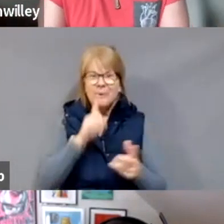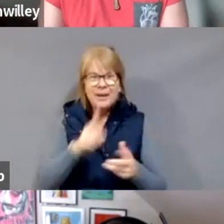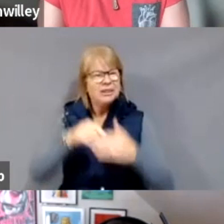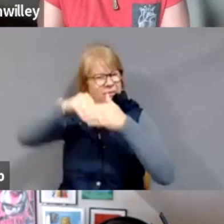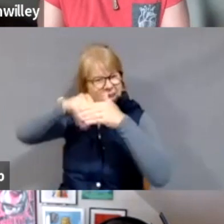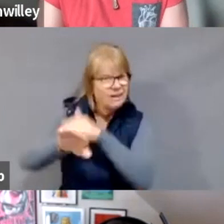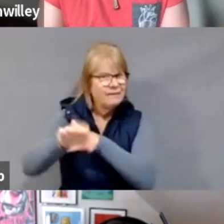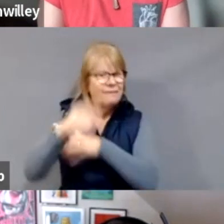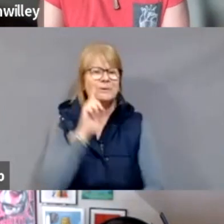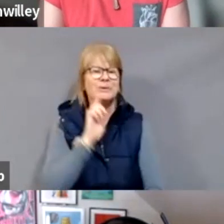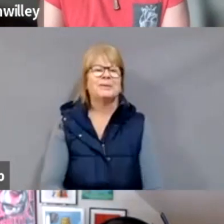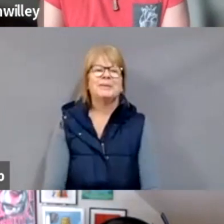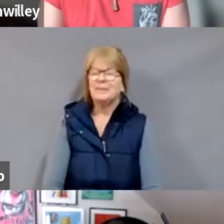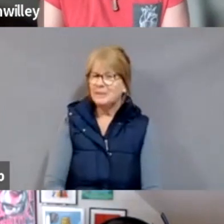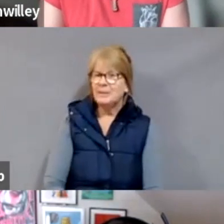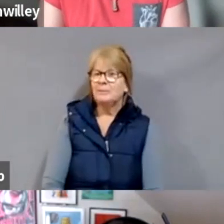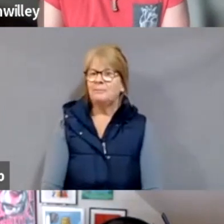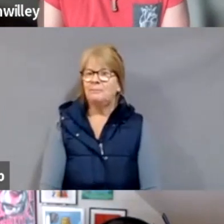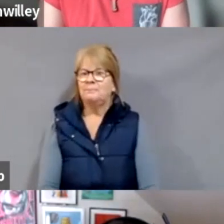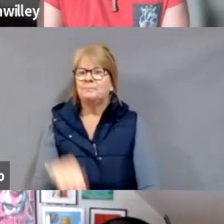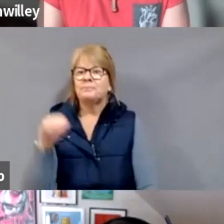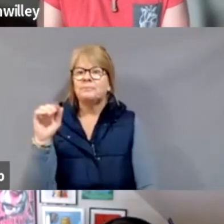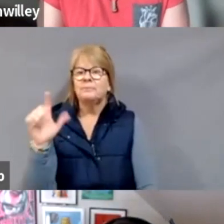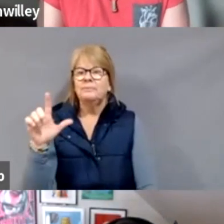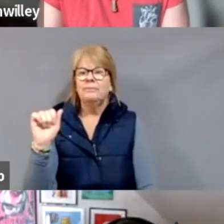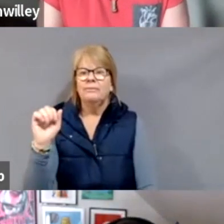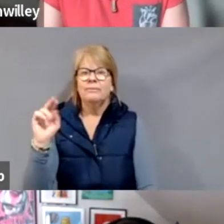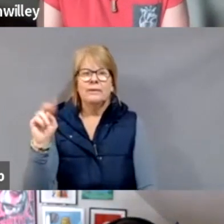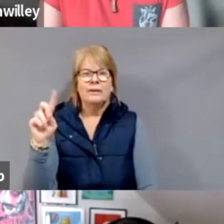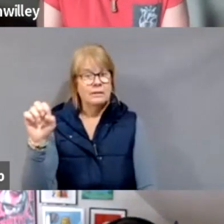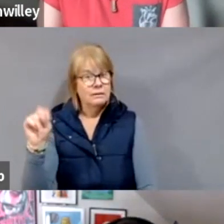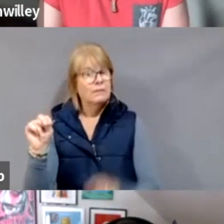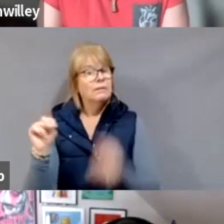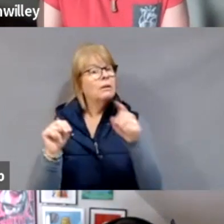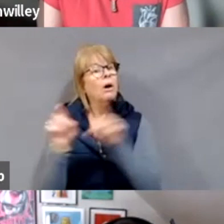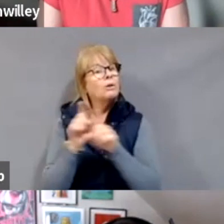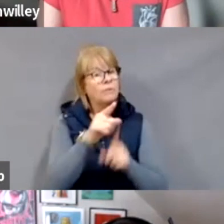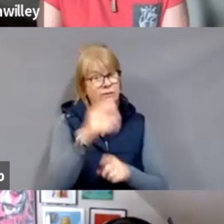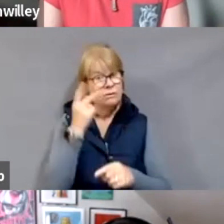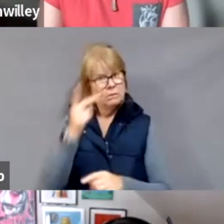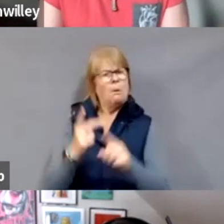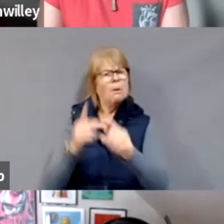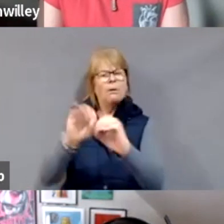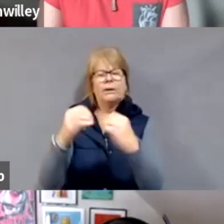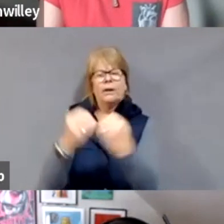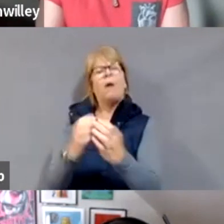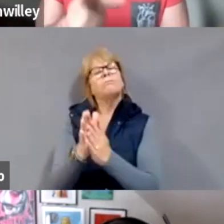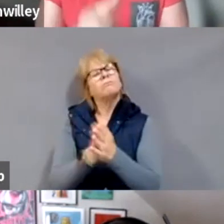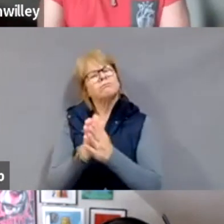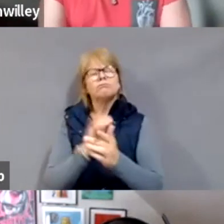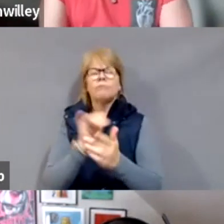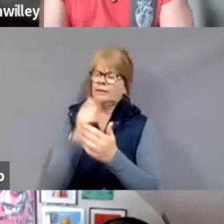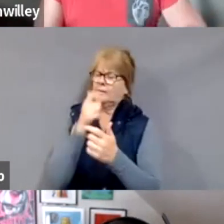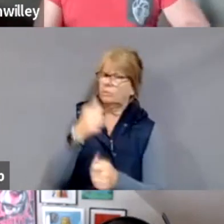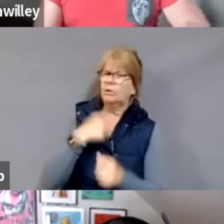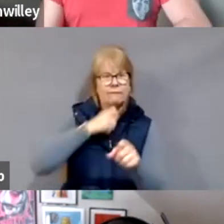shell. Awesome. I say, if you see something too from just like an organization you like, you can also just call whoever up, the secretary or whoever,